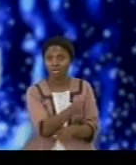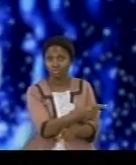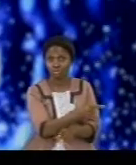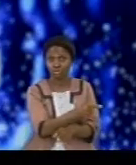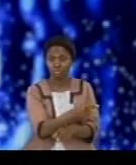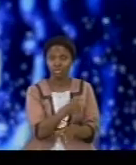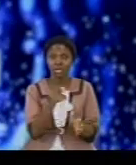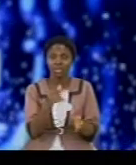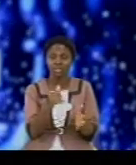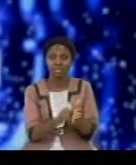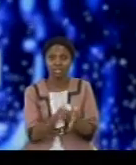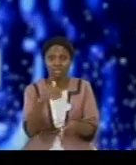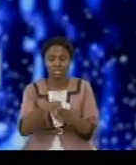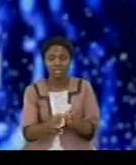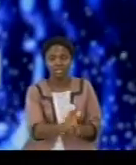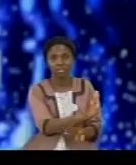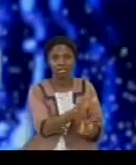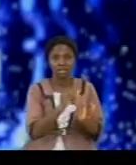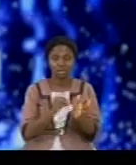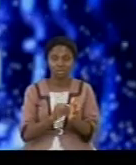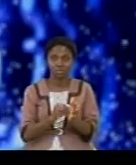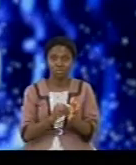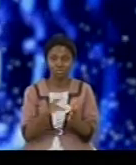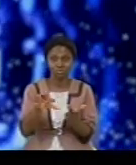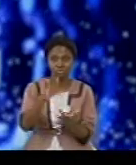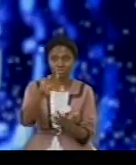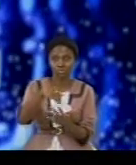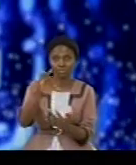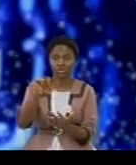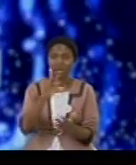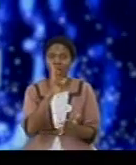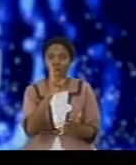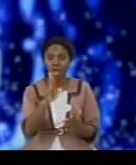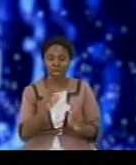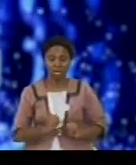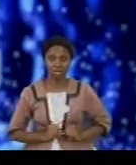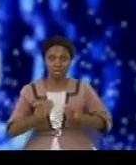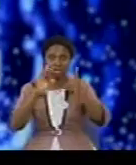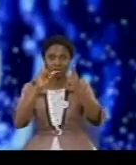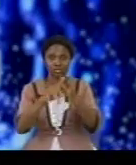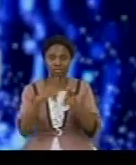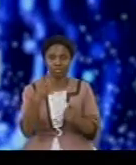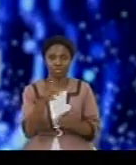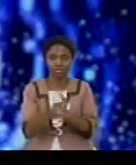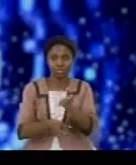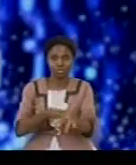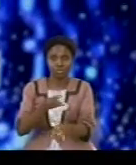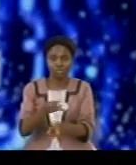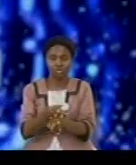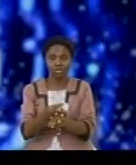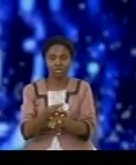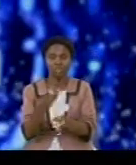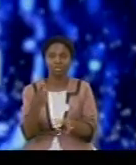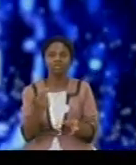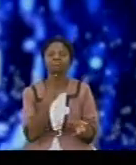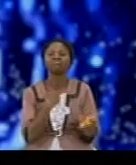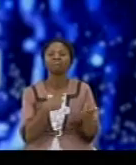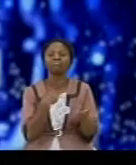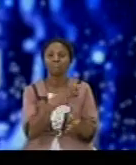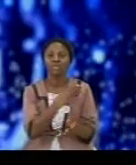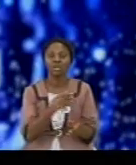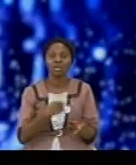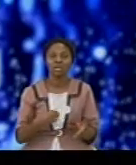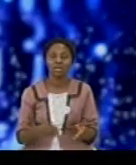choice are given to the worldly lusts and ungodliness.